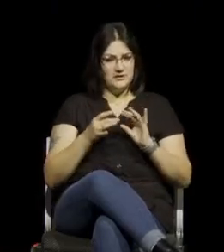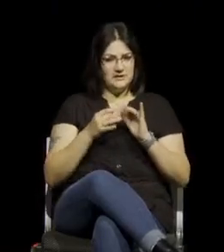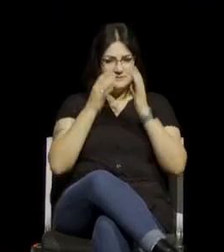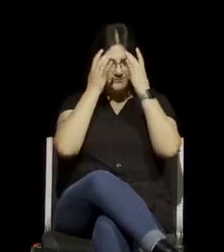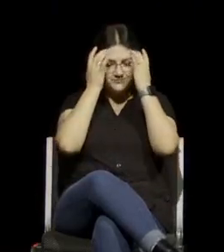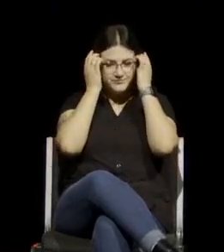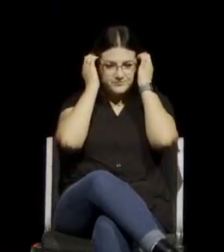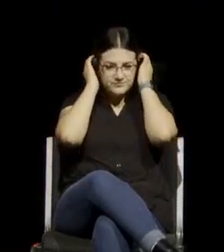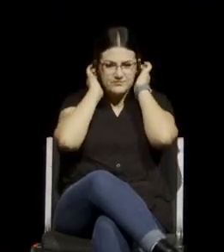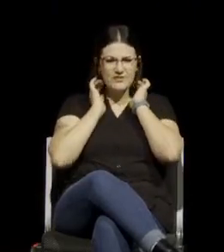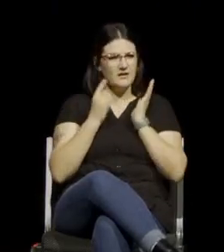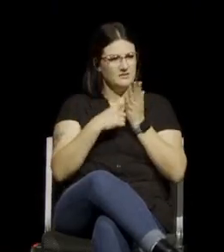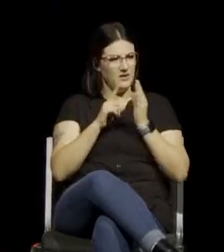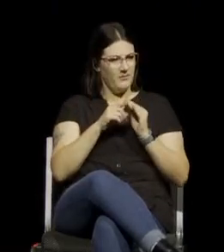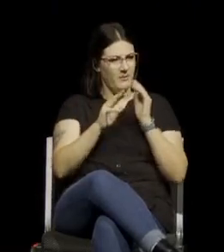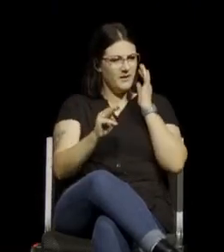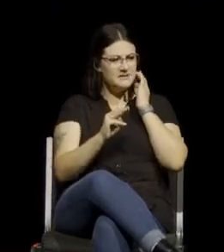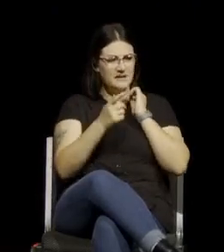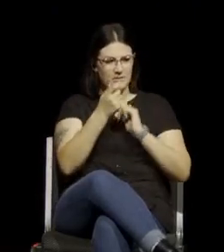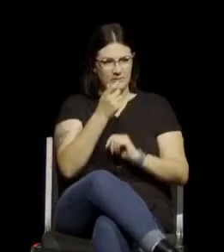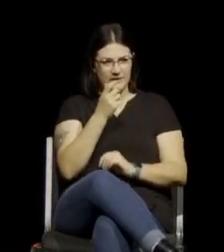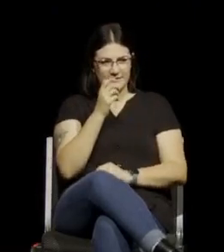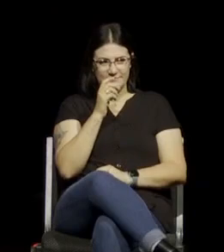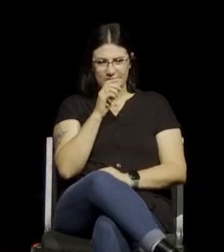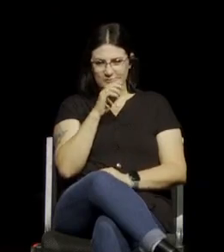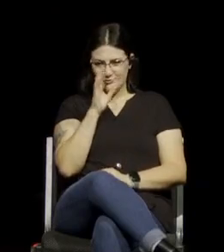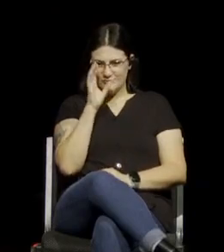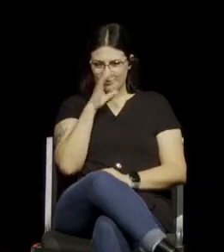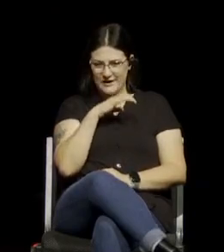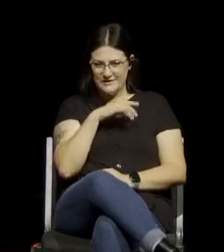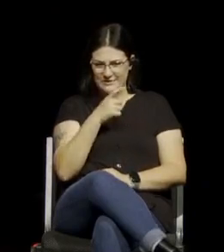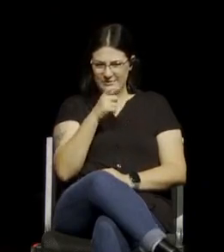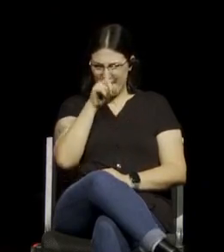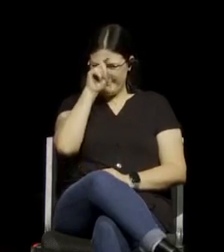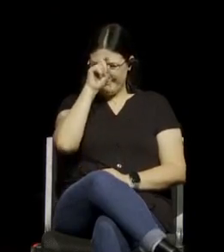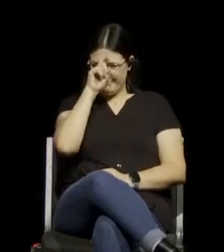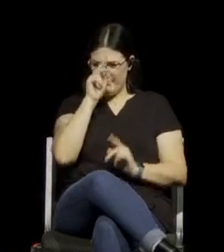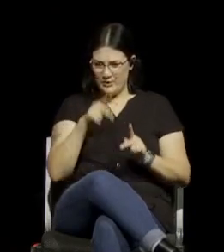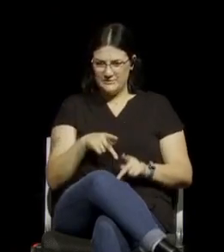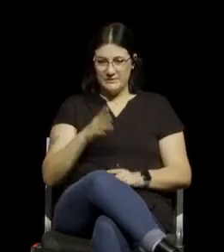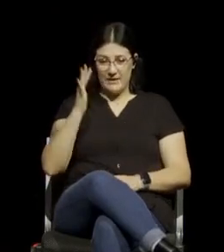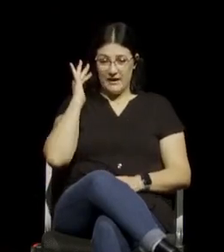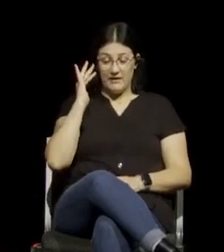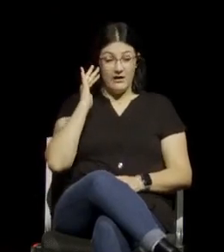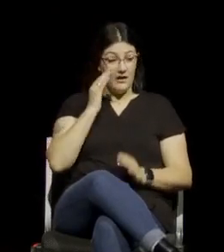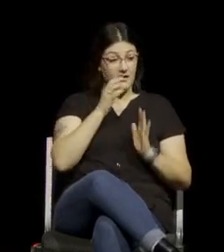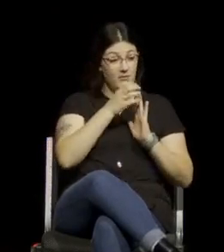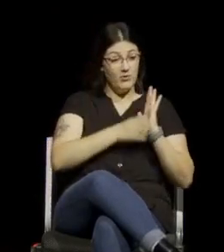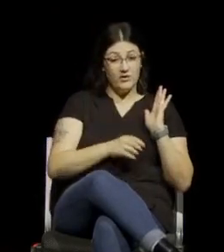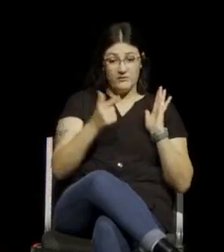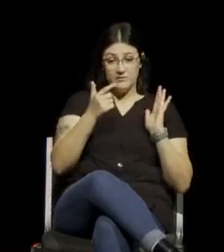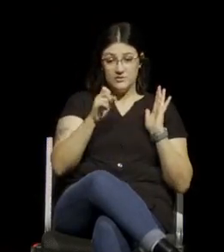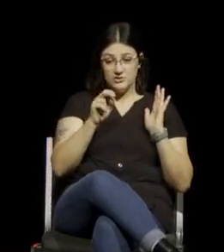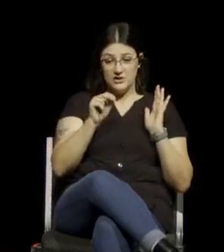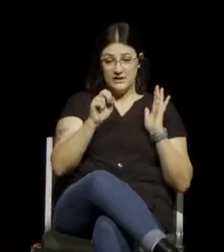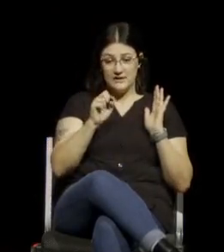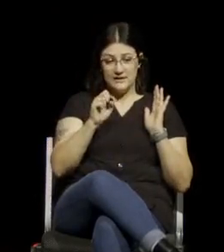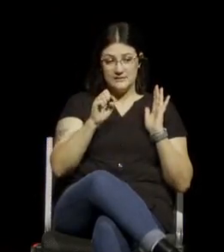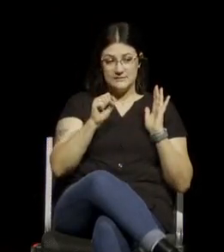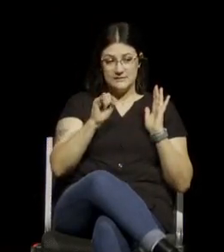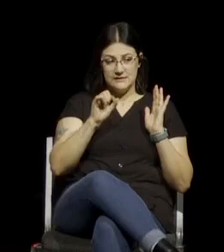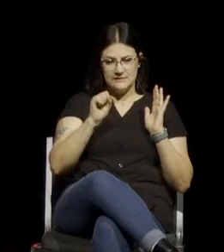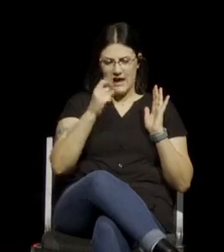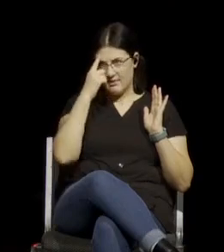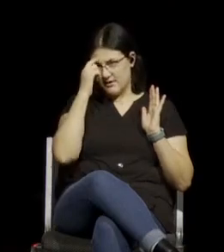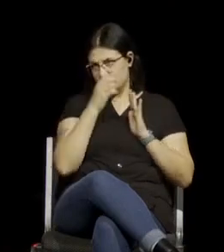Let's talk about this. Melchizedek, kind of a mysterious character in scripture. It's found back in the book of Genesis. I think it's Genesis 14. Don't